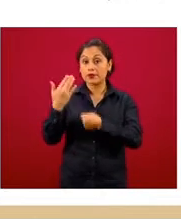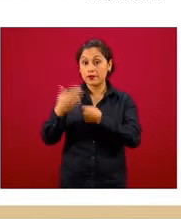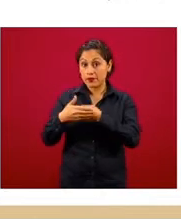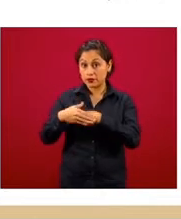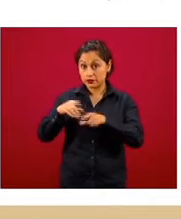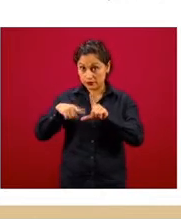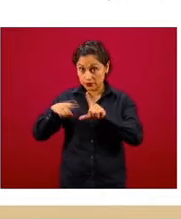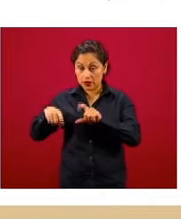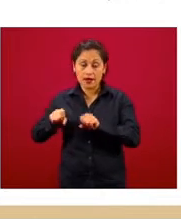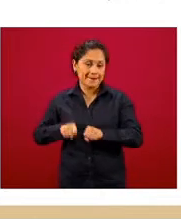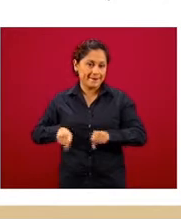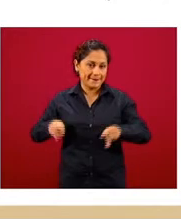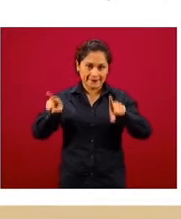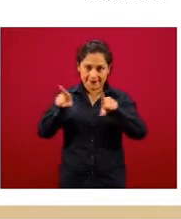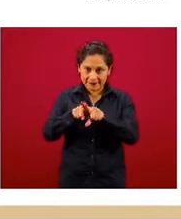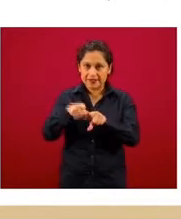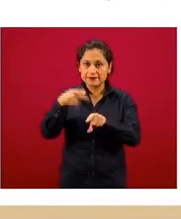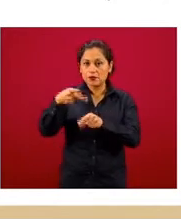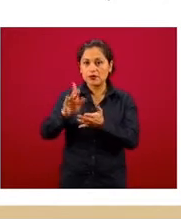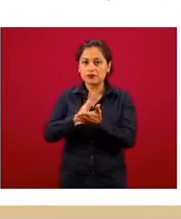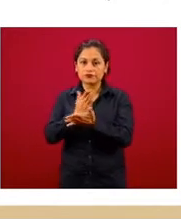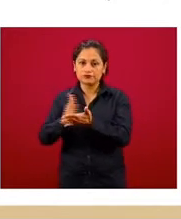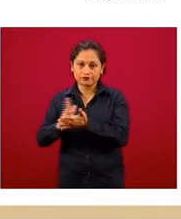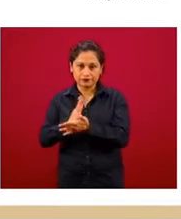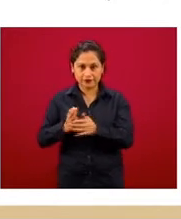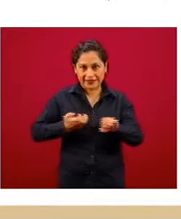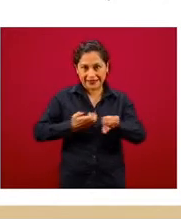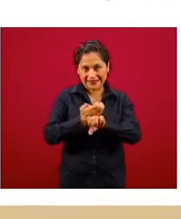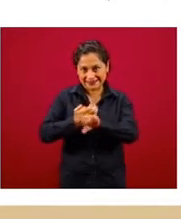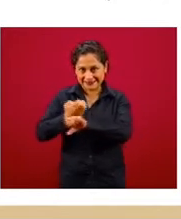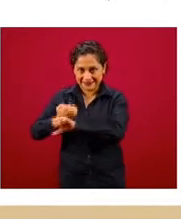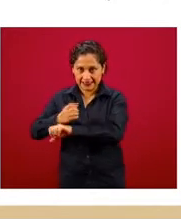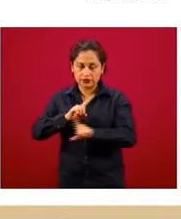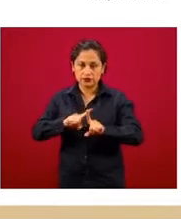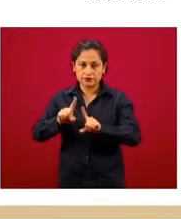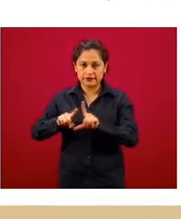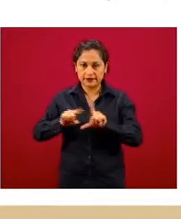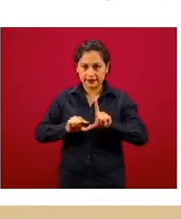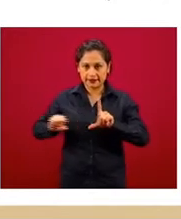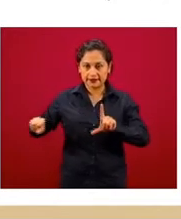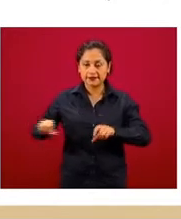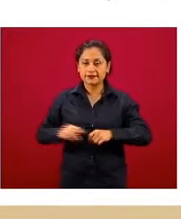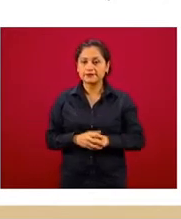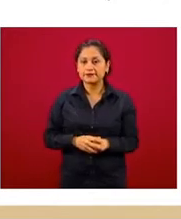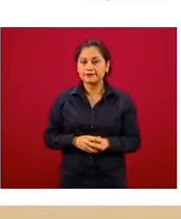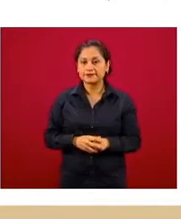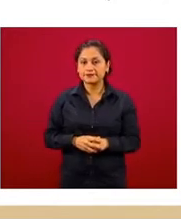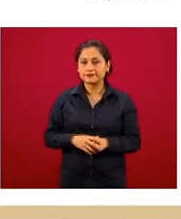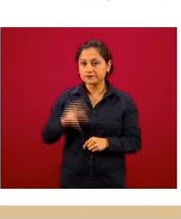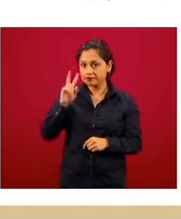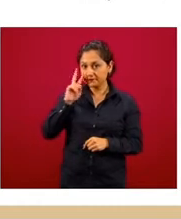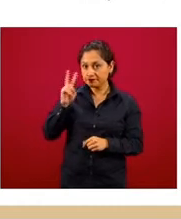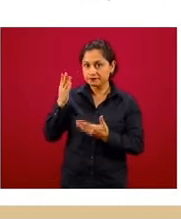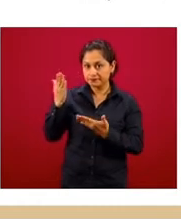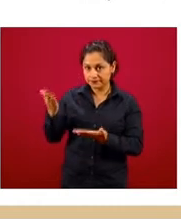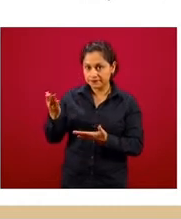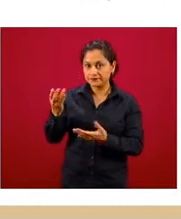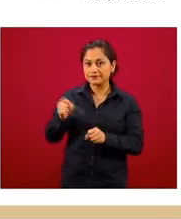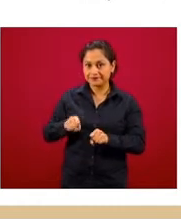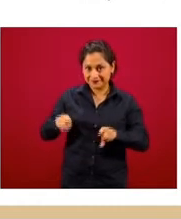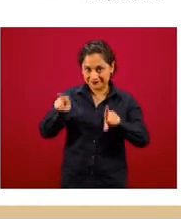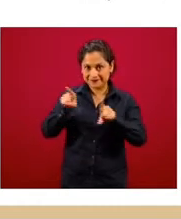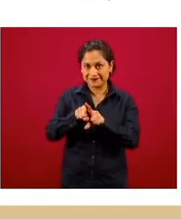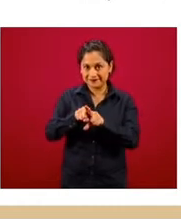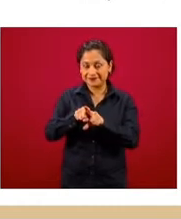on the next graph, here it is by state. Again, the blue representing deaths and